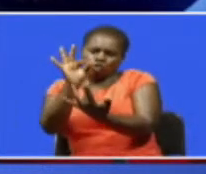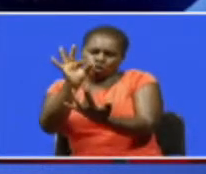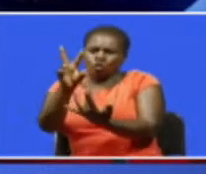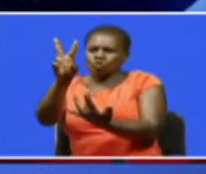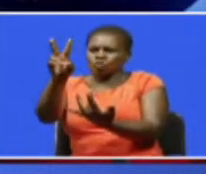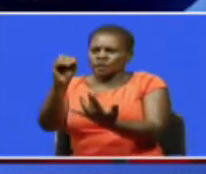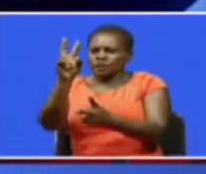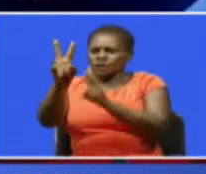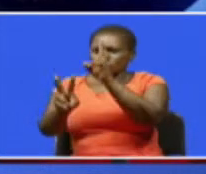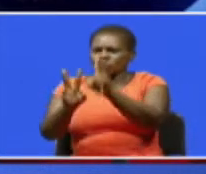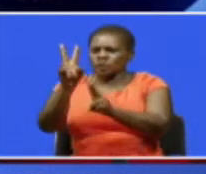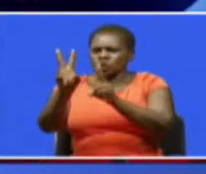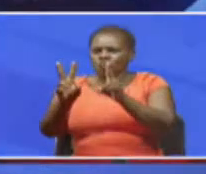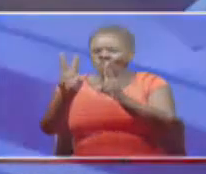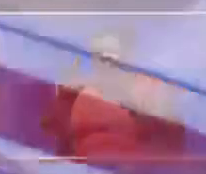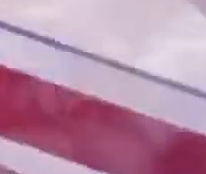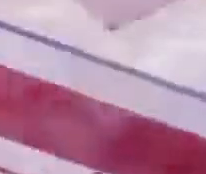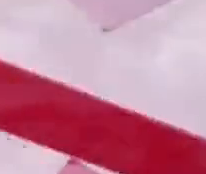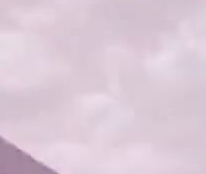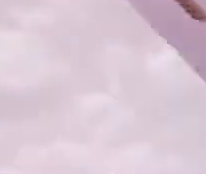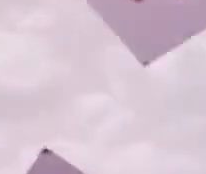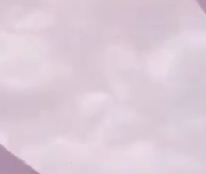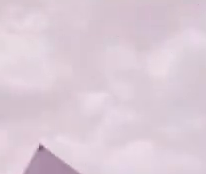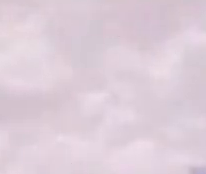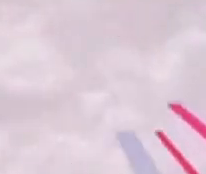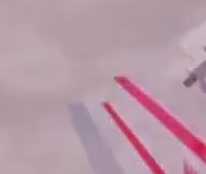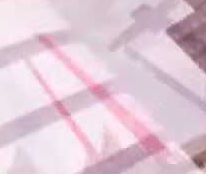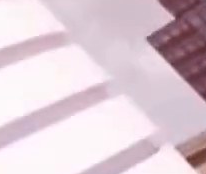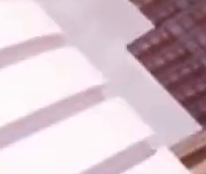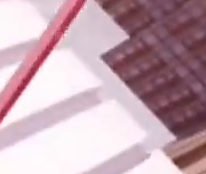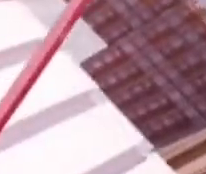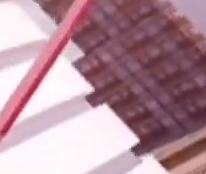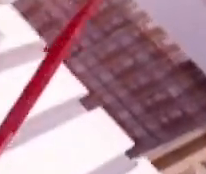2022 race to State House.